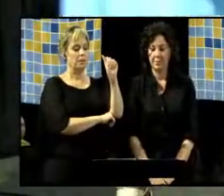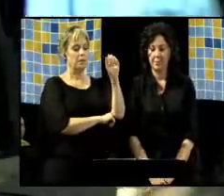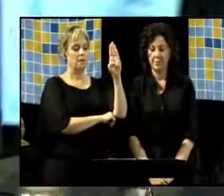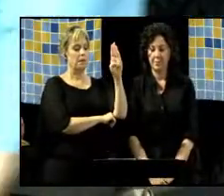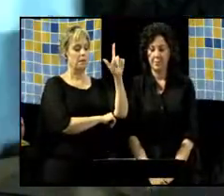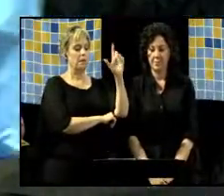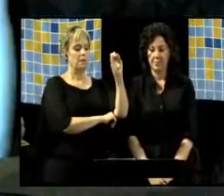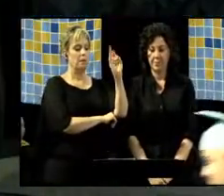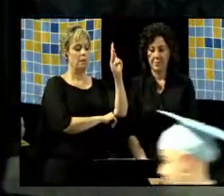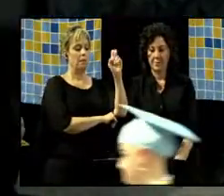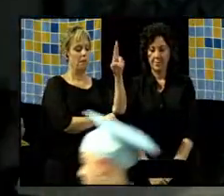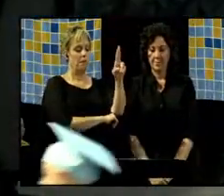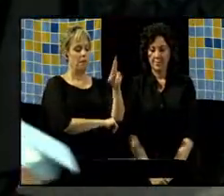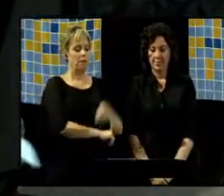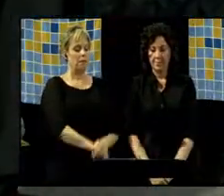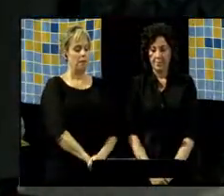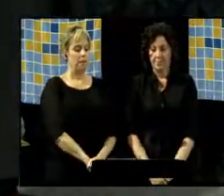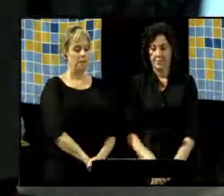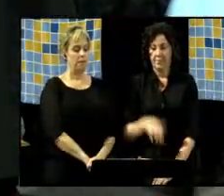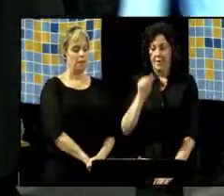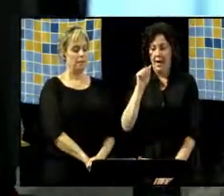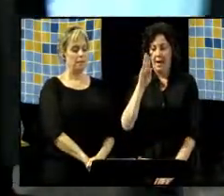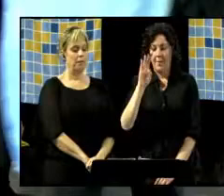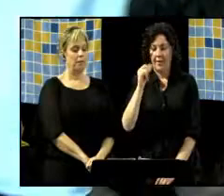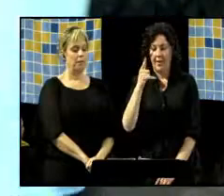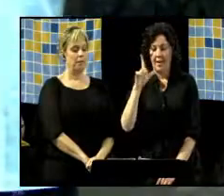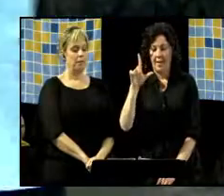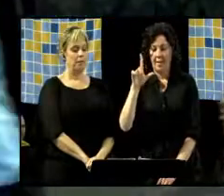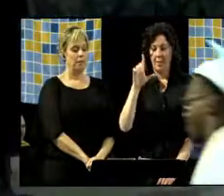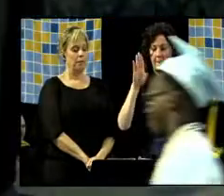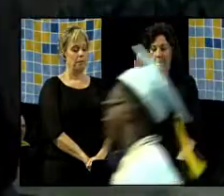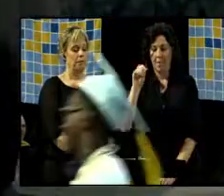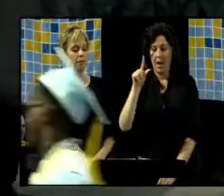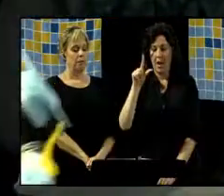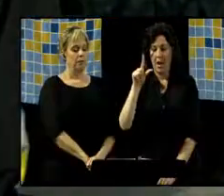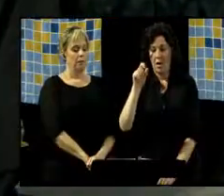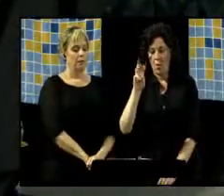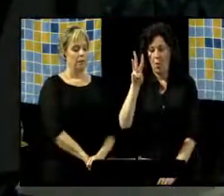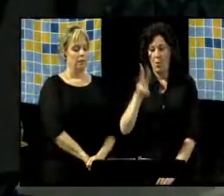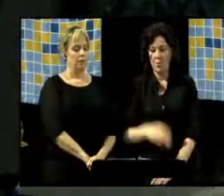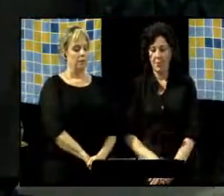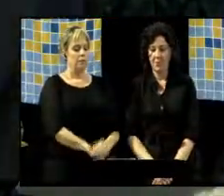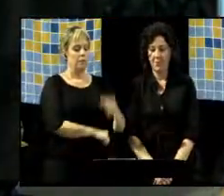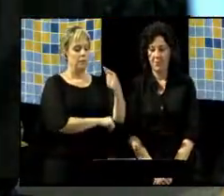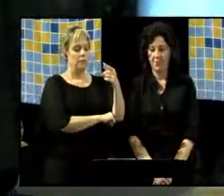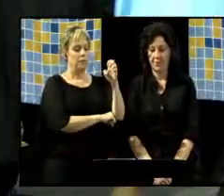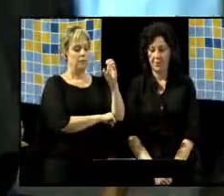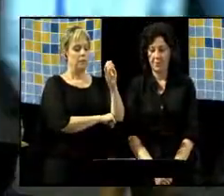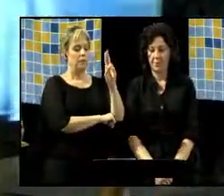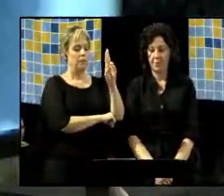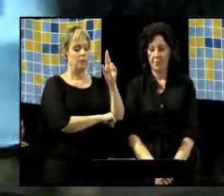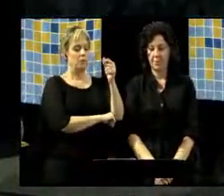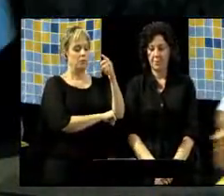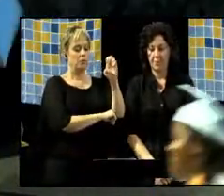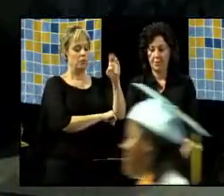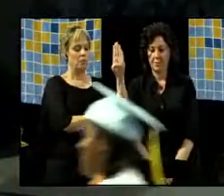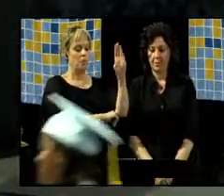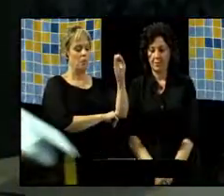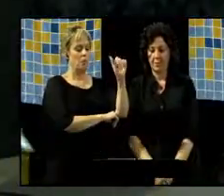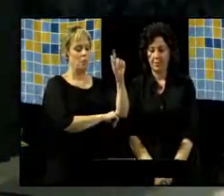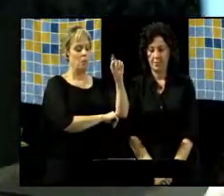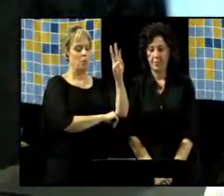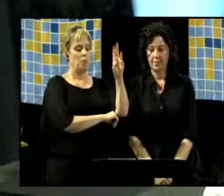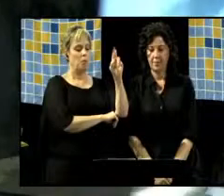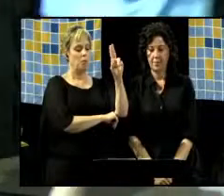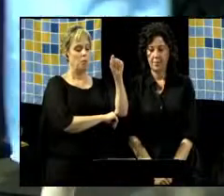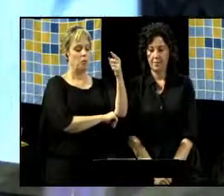Blocker, Abigail Grace Blow, George Clayton Boatwright,